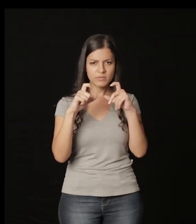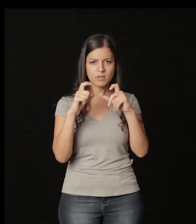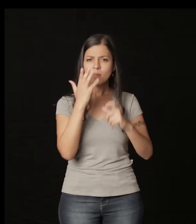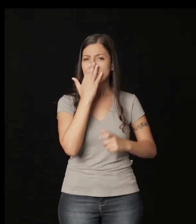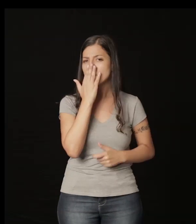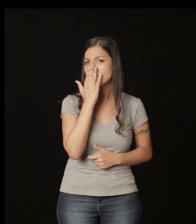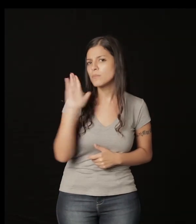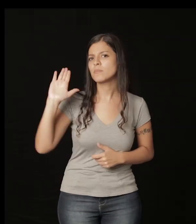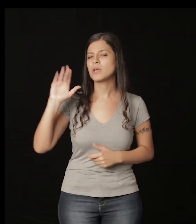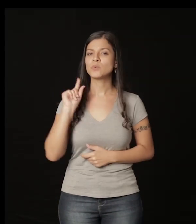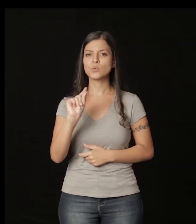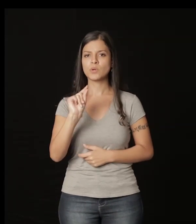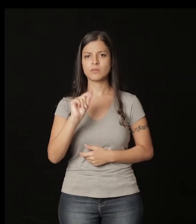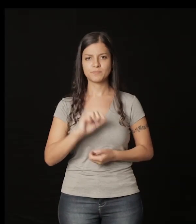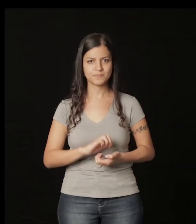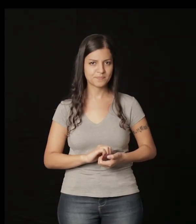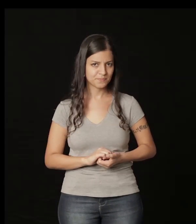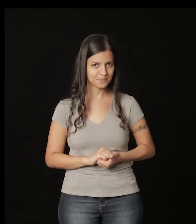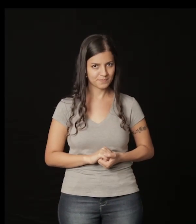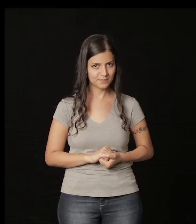essa promessa?